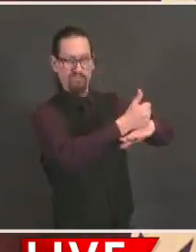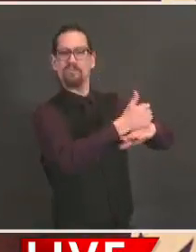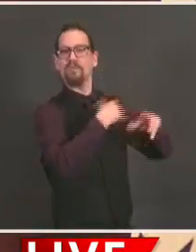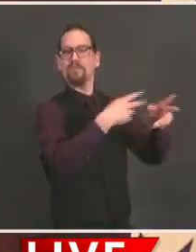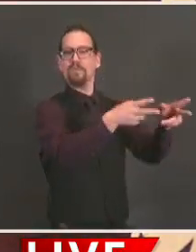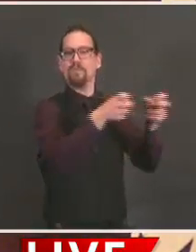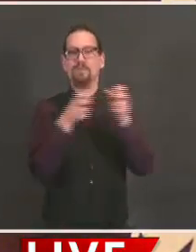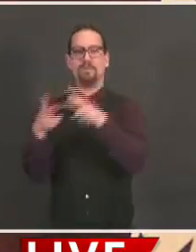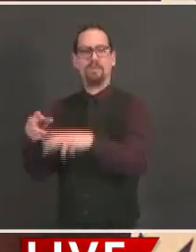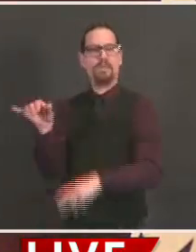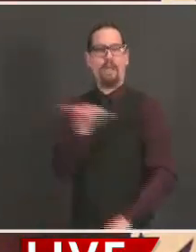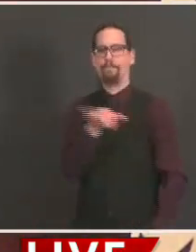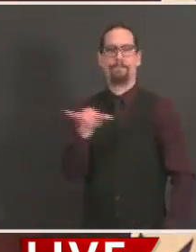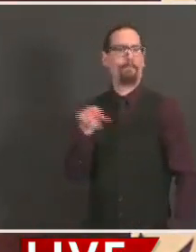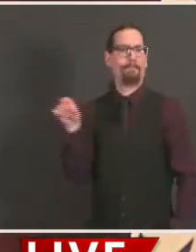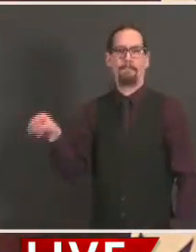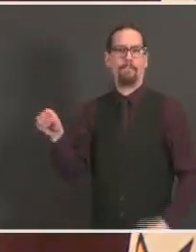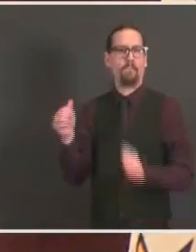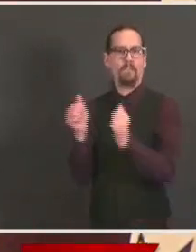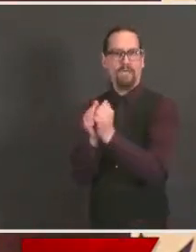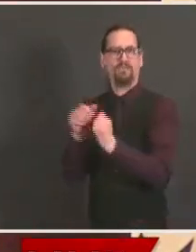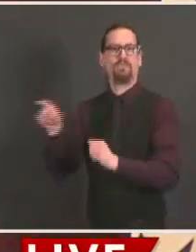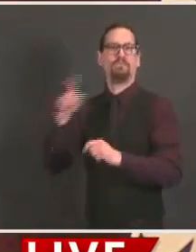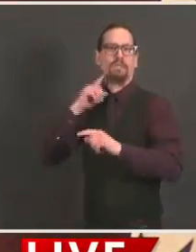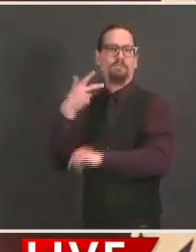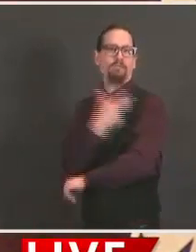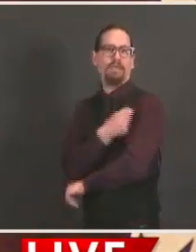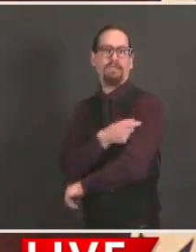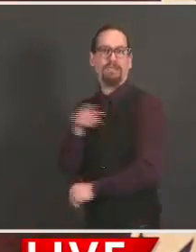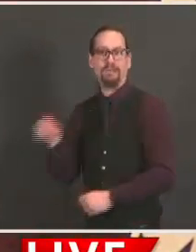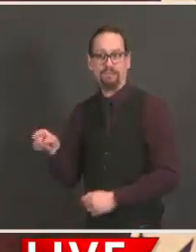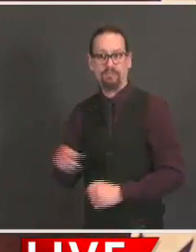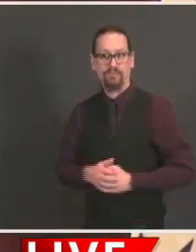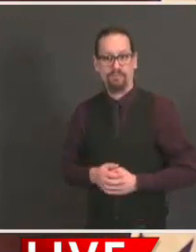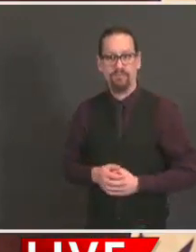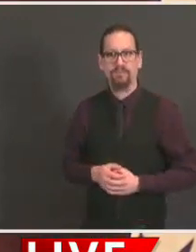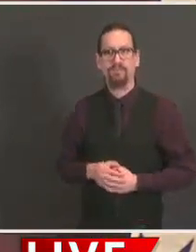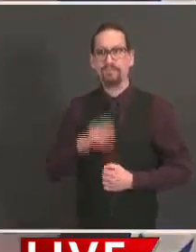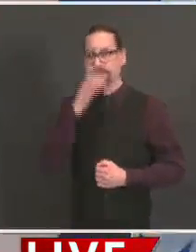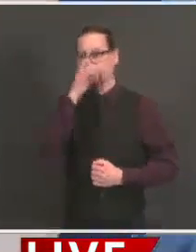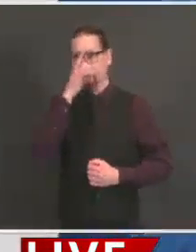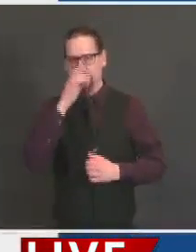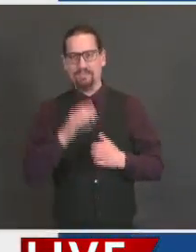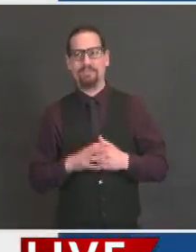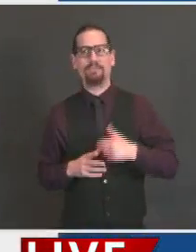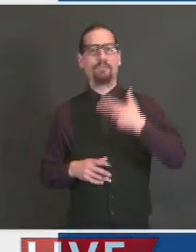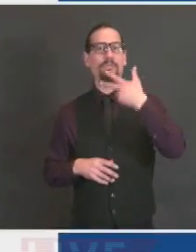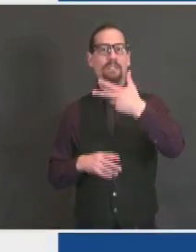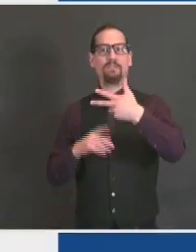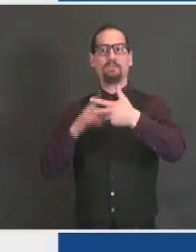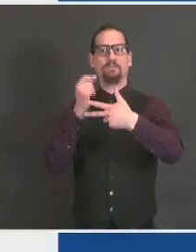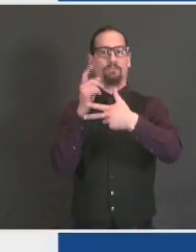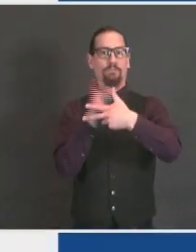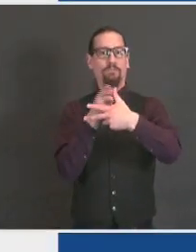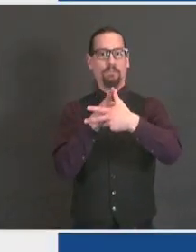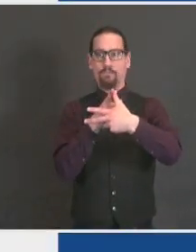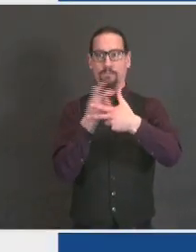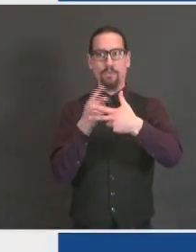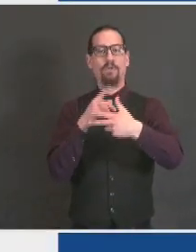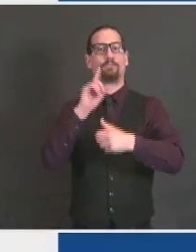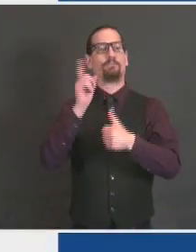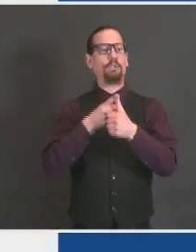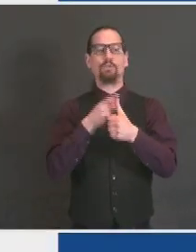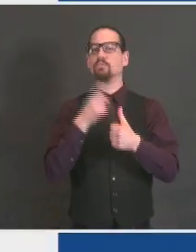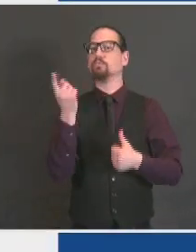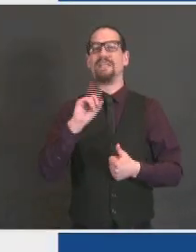people will be able to get vaccinated. The first location where vaccine will be available will be